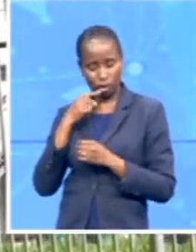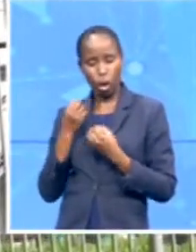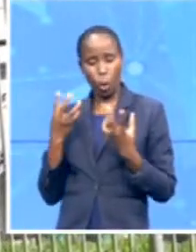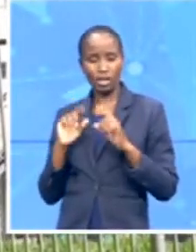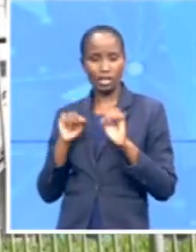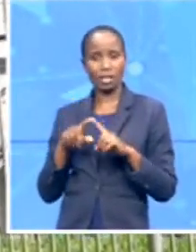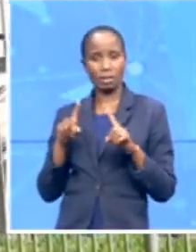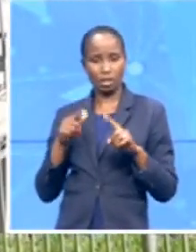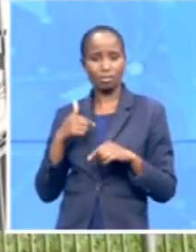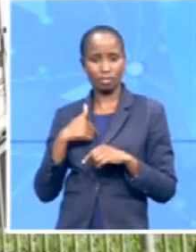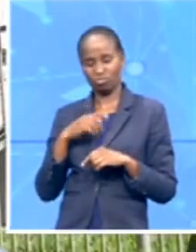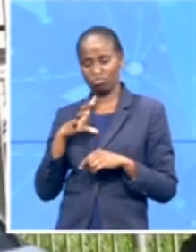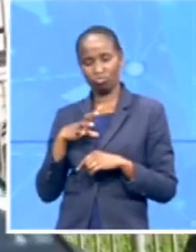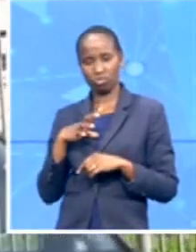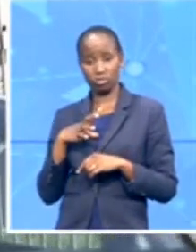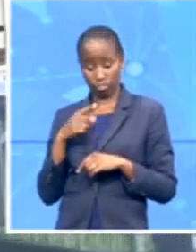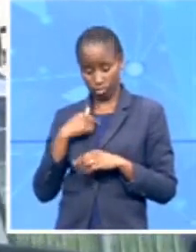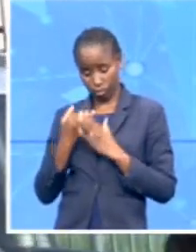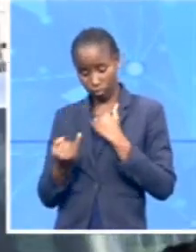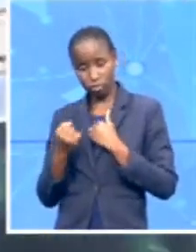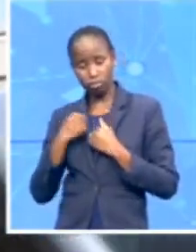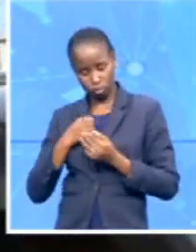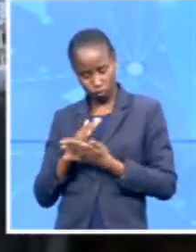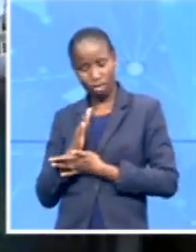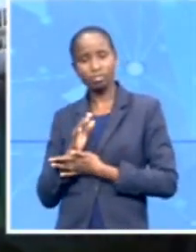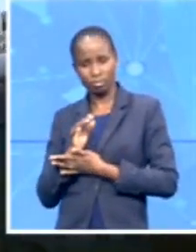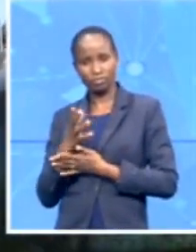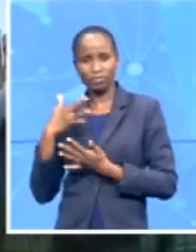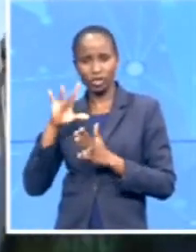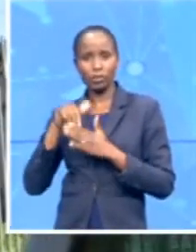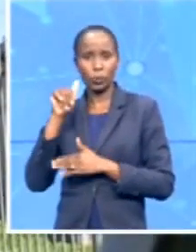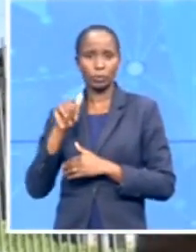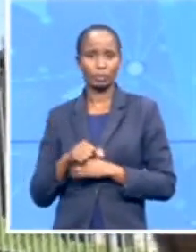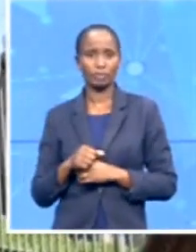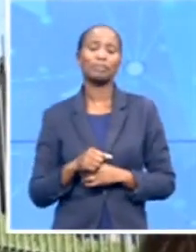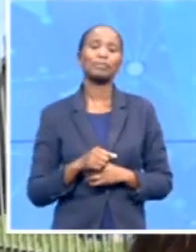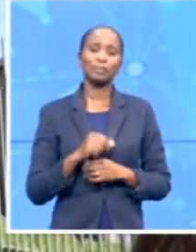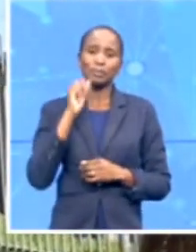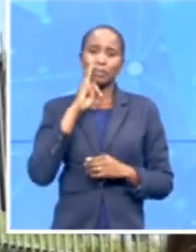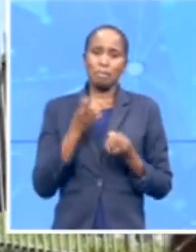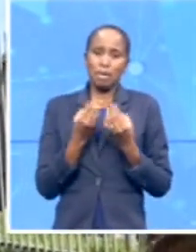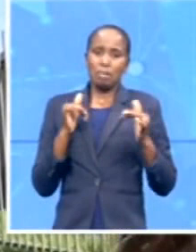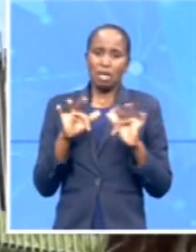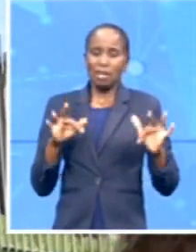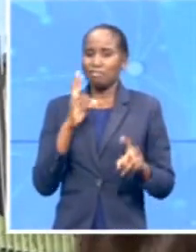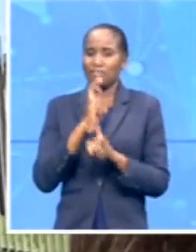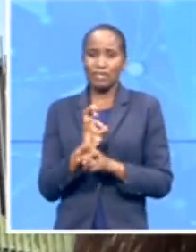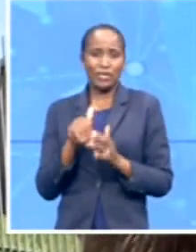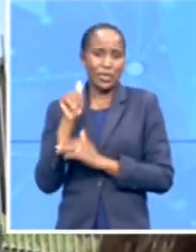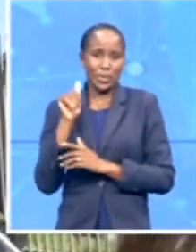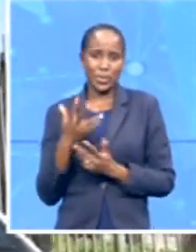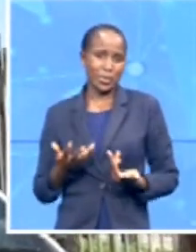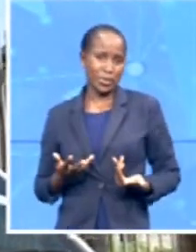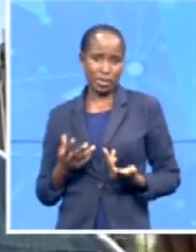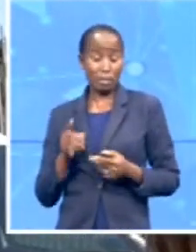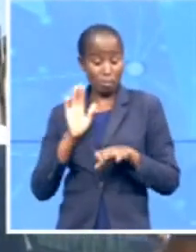my rights, so I did vote. You know, we saw a lot of people not going to the voting polls, especially in Soweto, instead expressing their